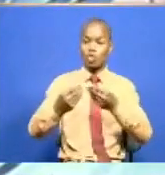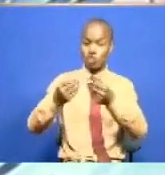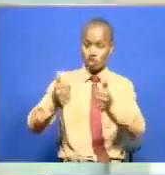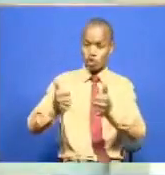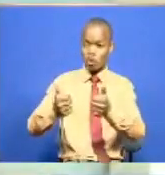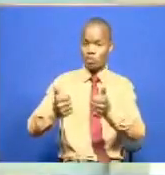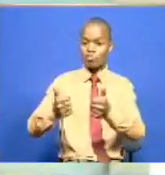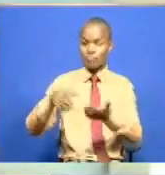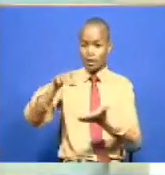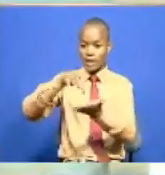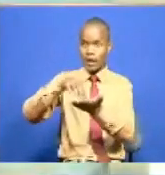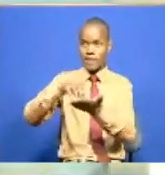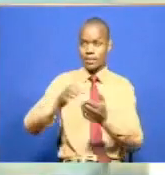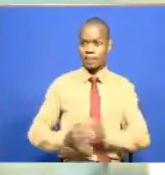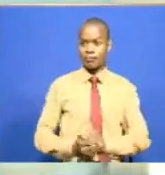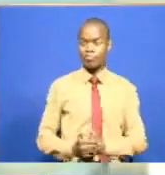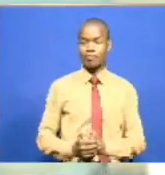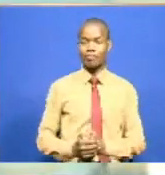matter.